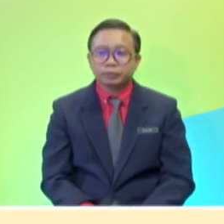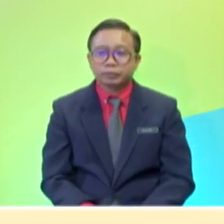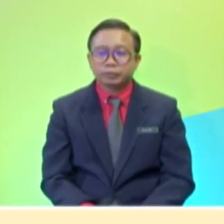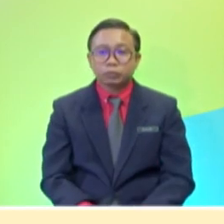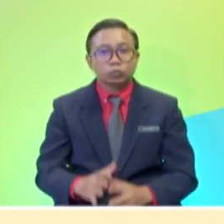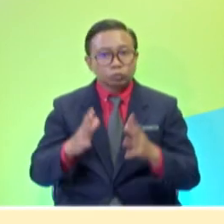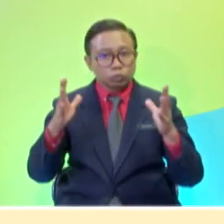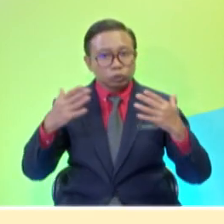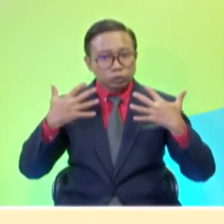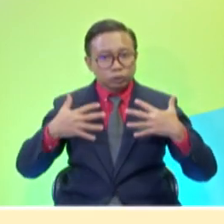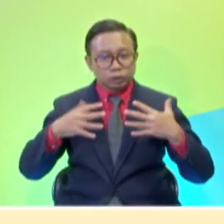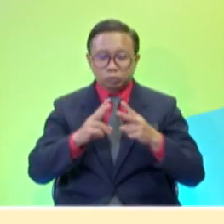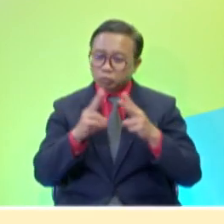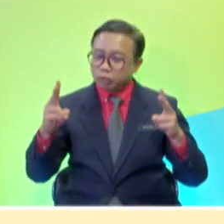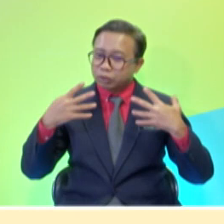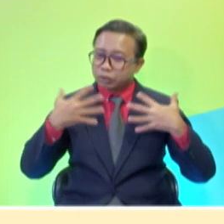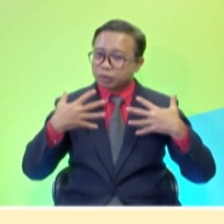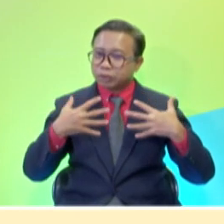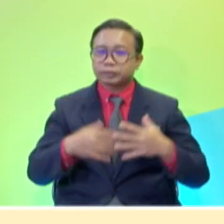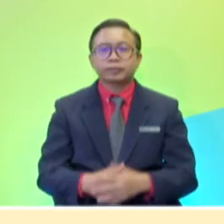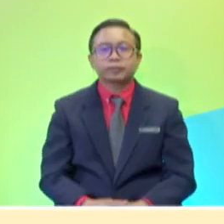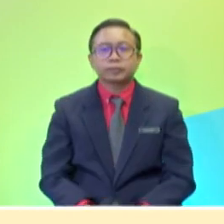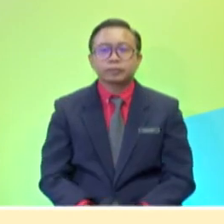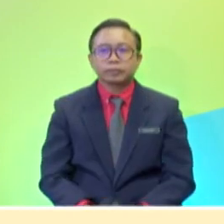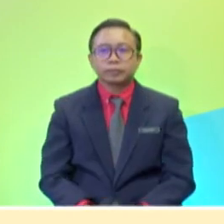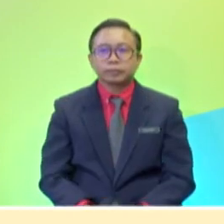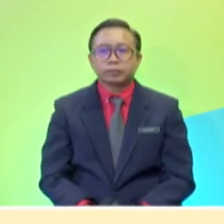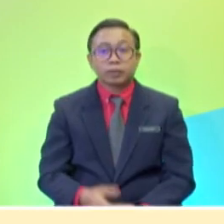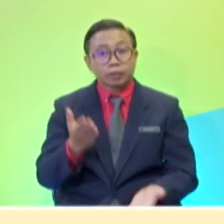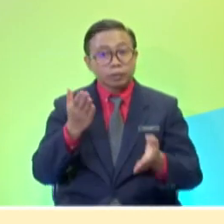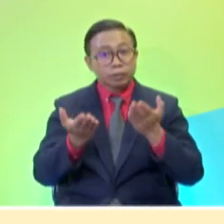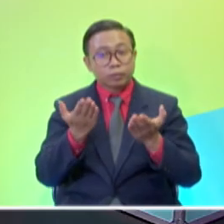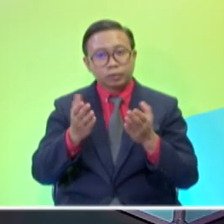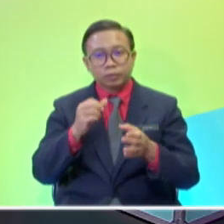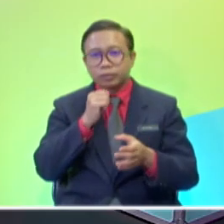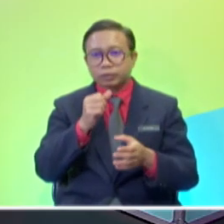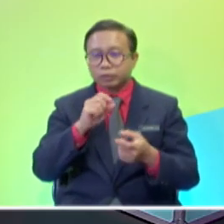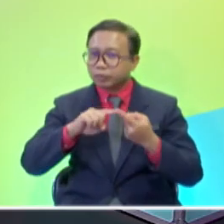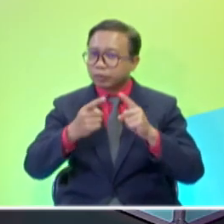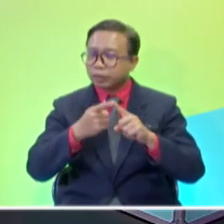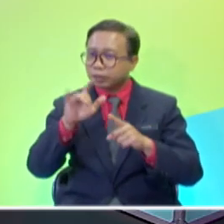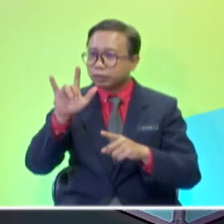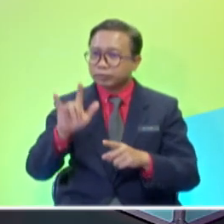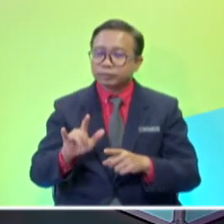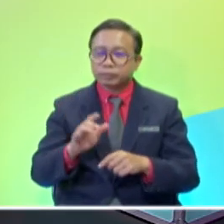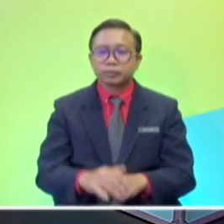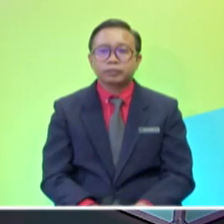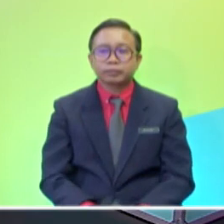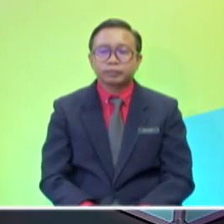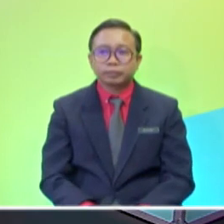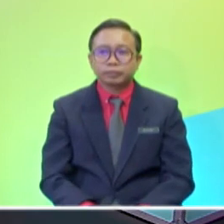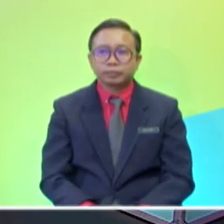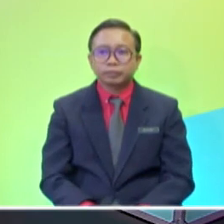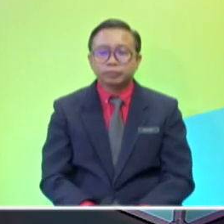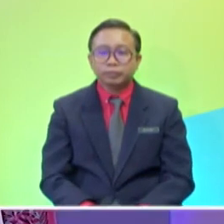scary because you don't know if it's friendly or not, right? Okay. Well done. Thank you so much, Cinlin. Okay. All right,